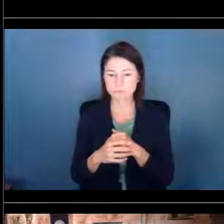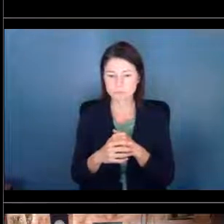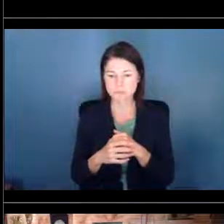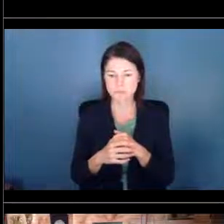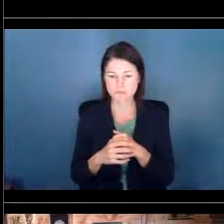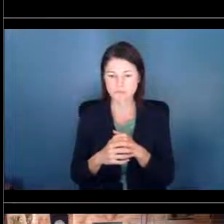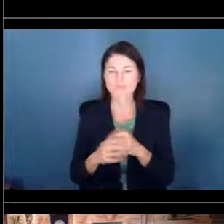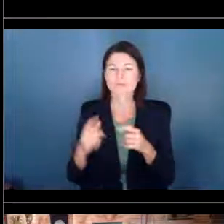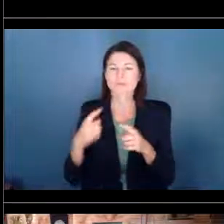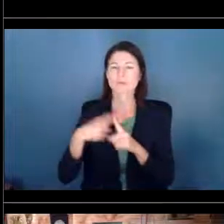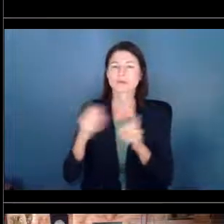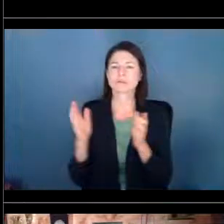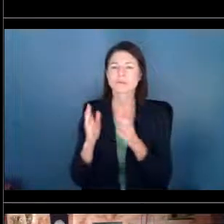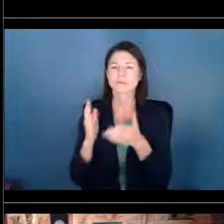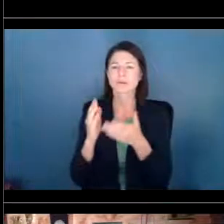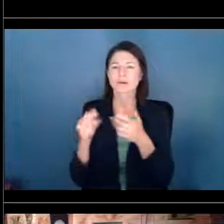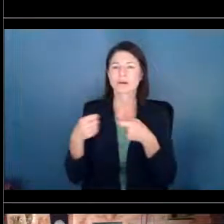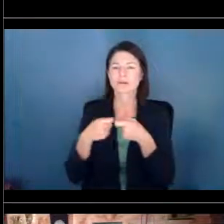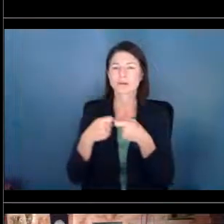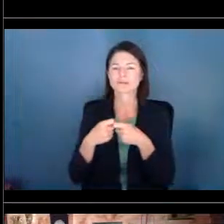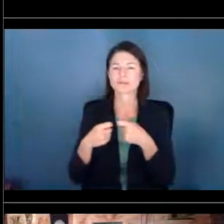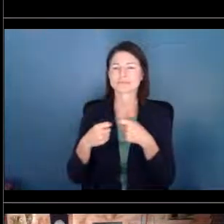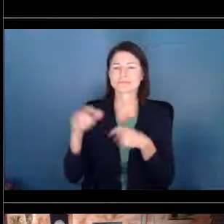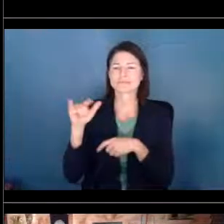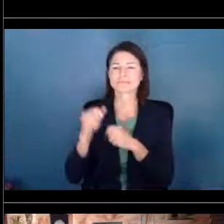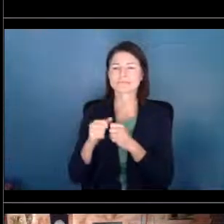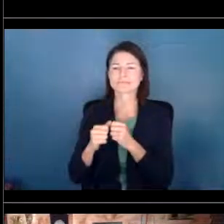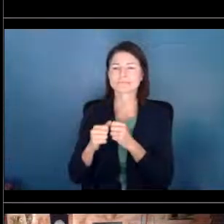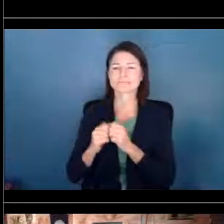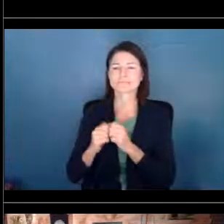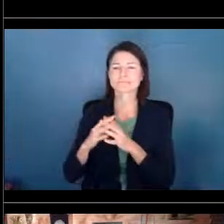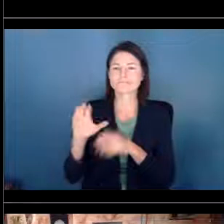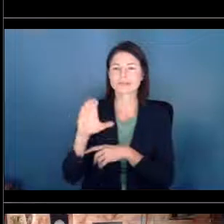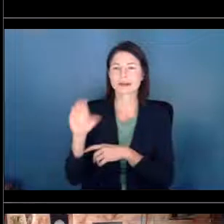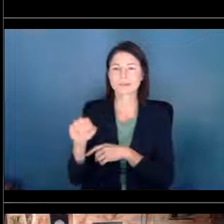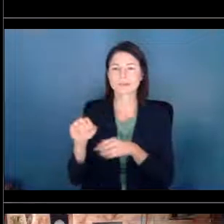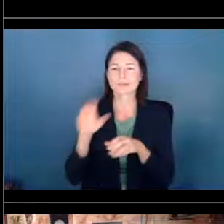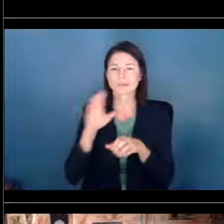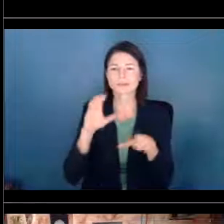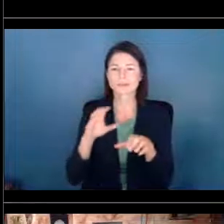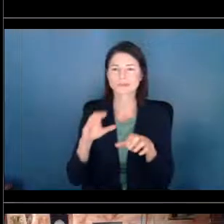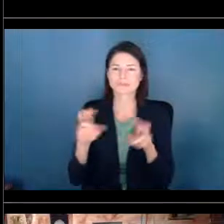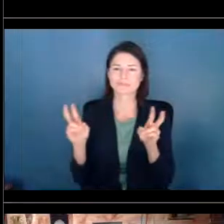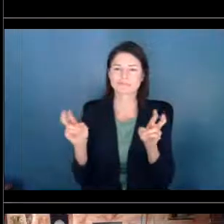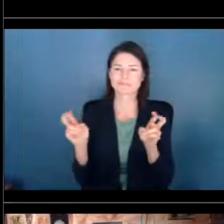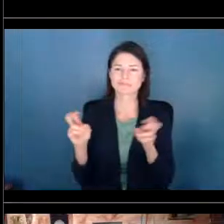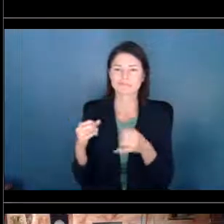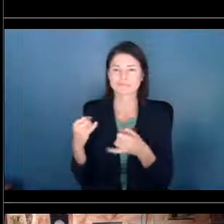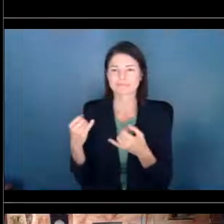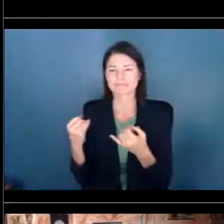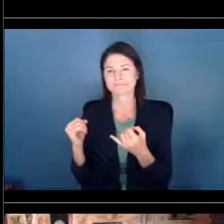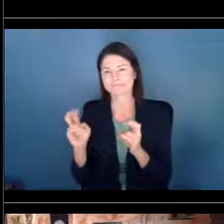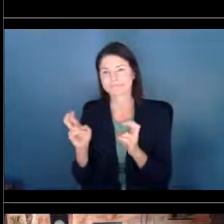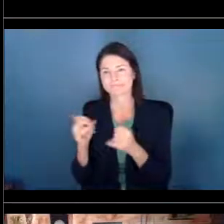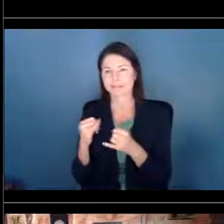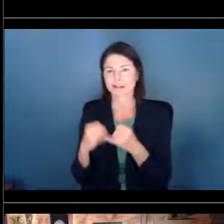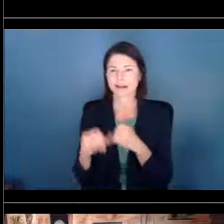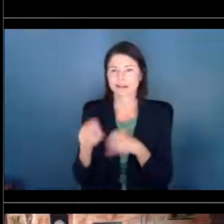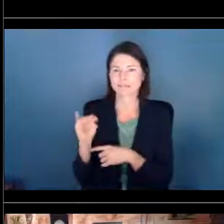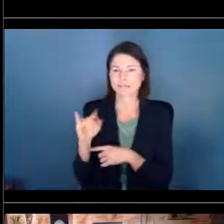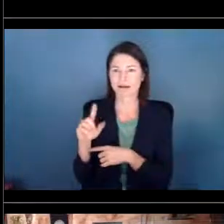electric aircraft startup companies that are going to look to do what you might call the last mile from an airport to